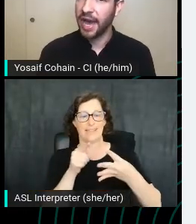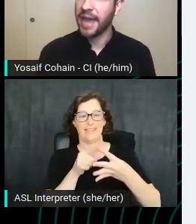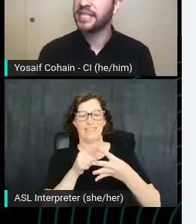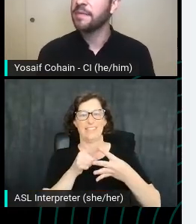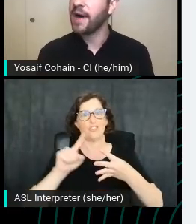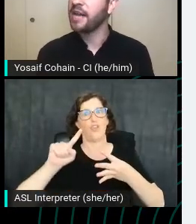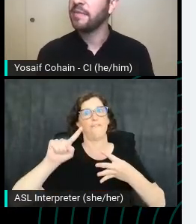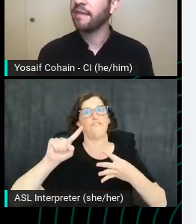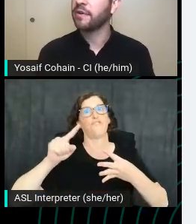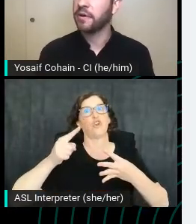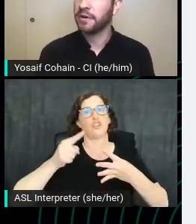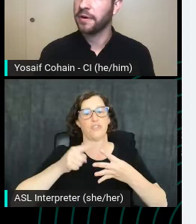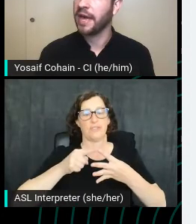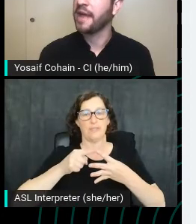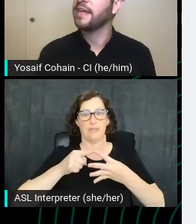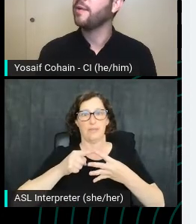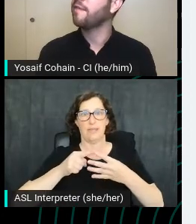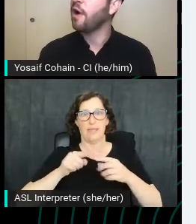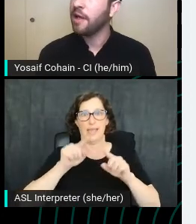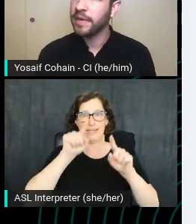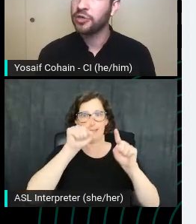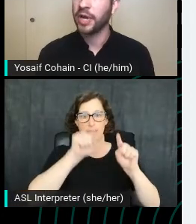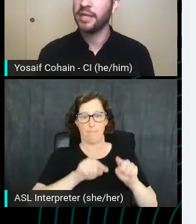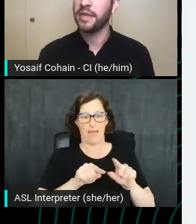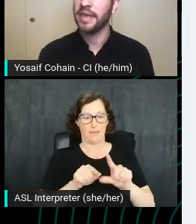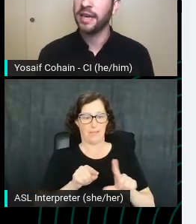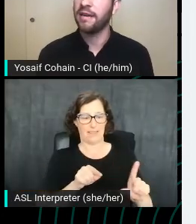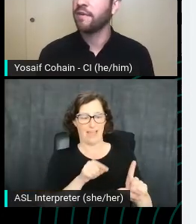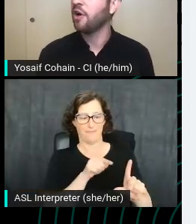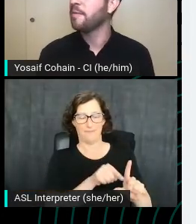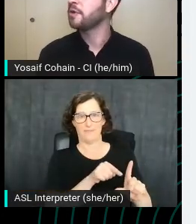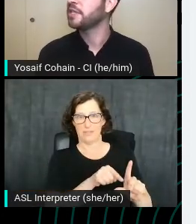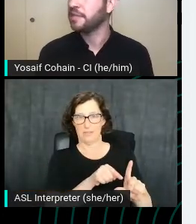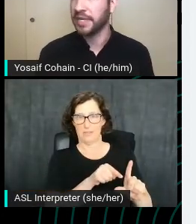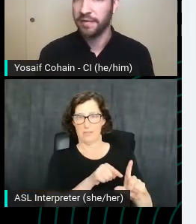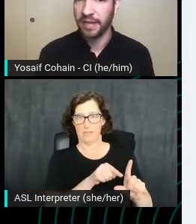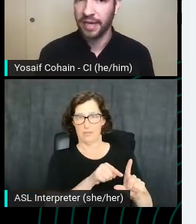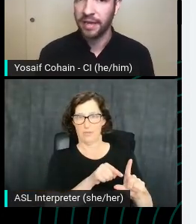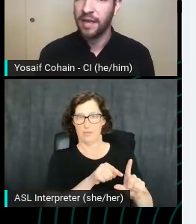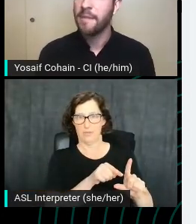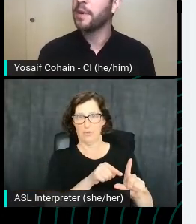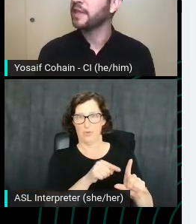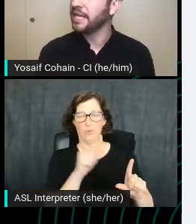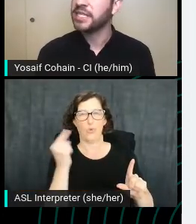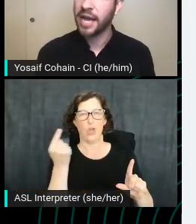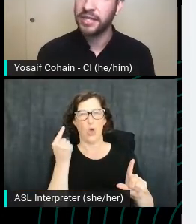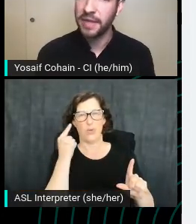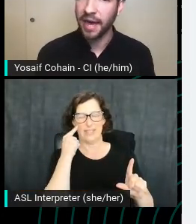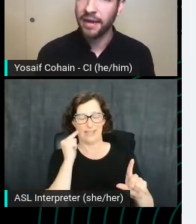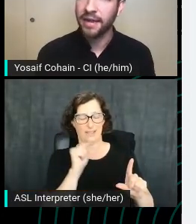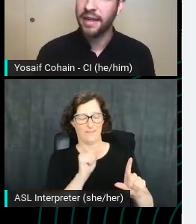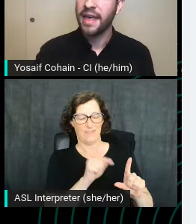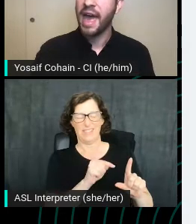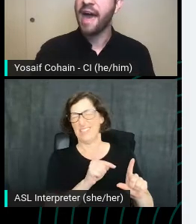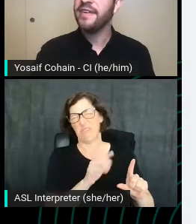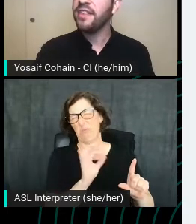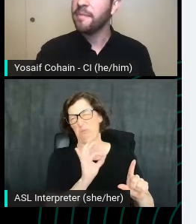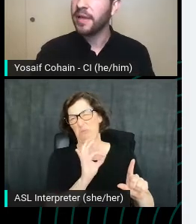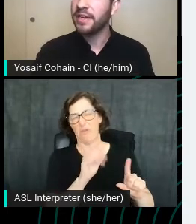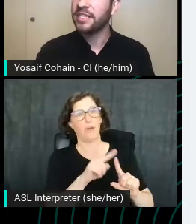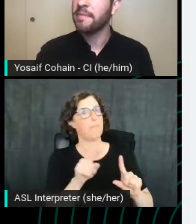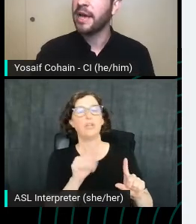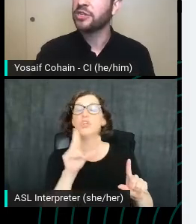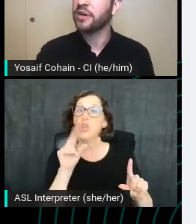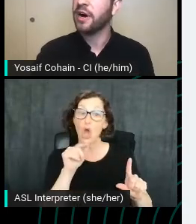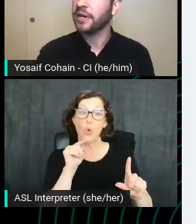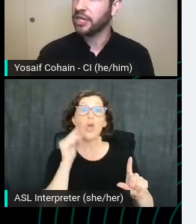stage and is the bottom left corner that I think we've all been trained to think of almost dismissively, but let's not do that. Having the